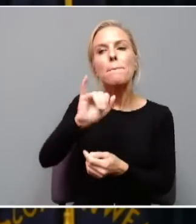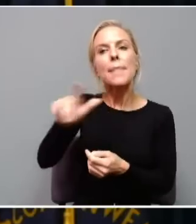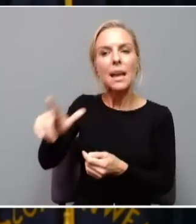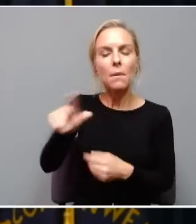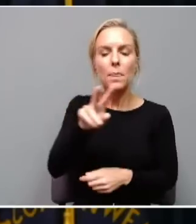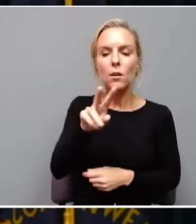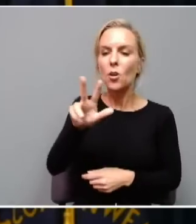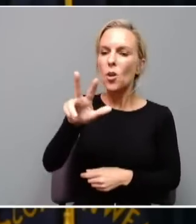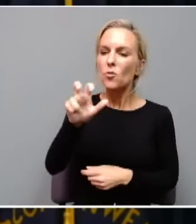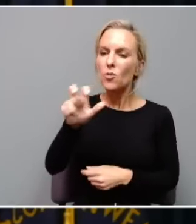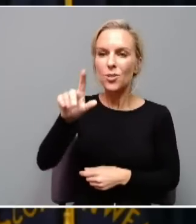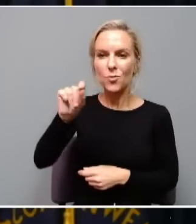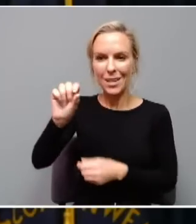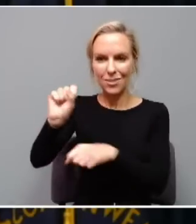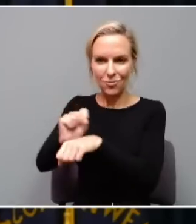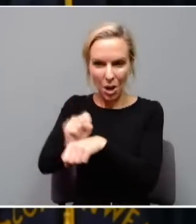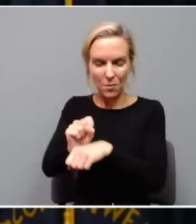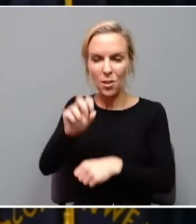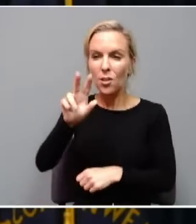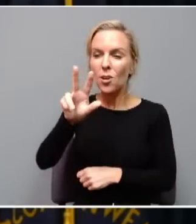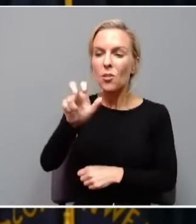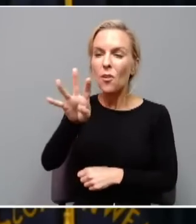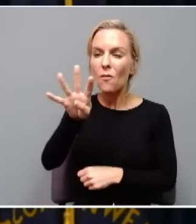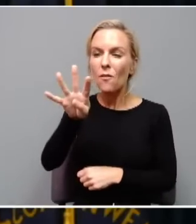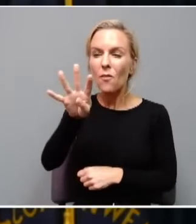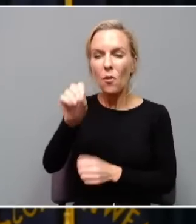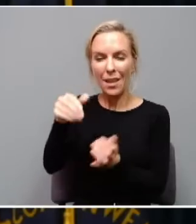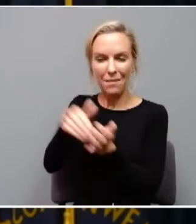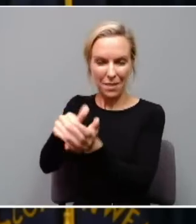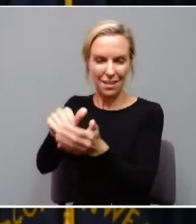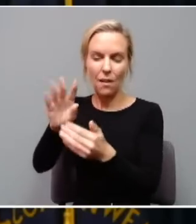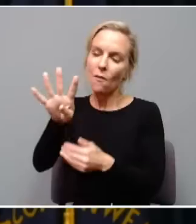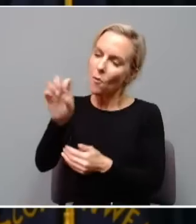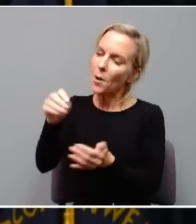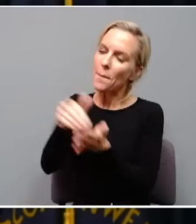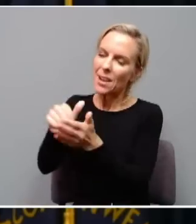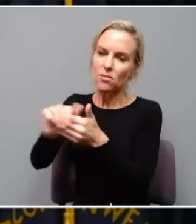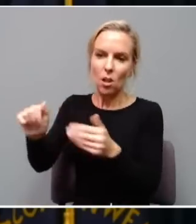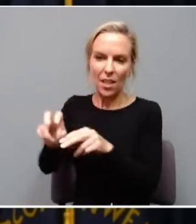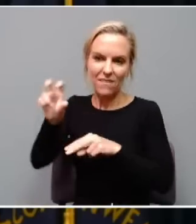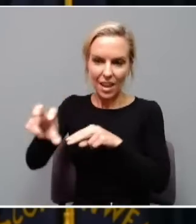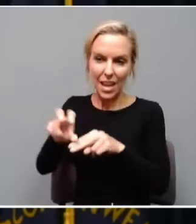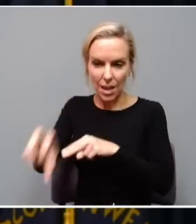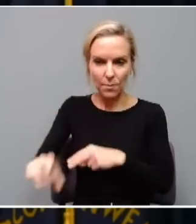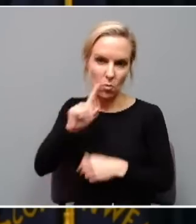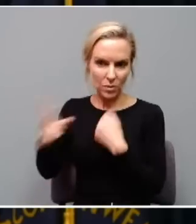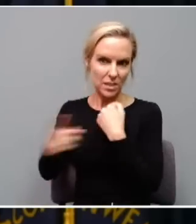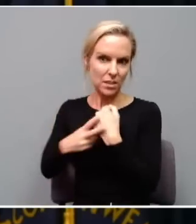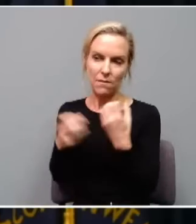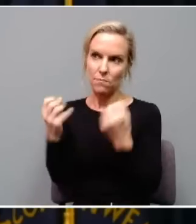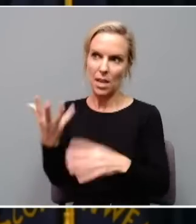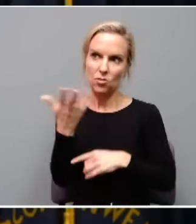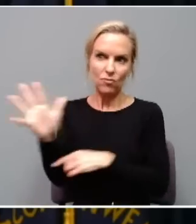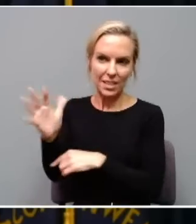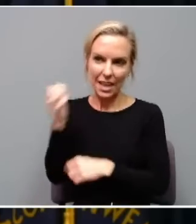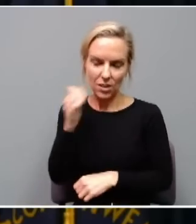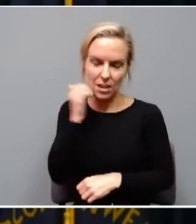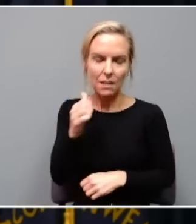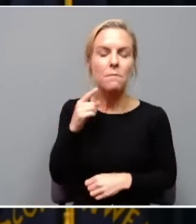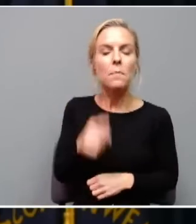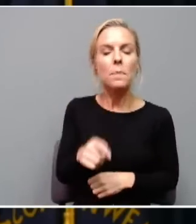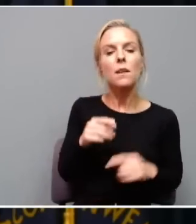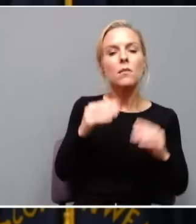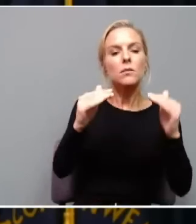jobs, $400 million of new investment. It's going to save tens of thousands of trees every day it's in operation. Fruhoff,